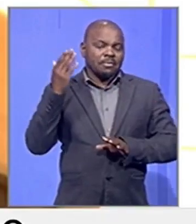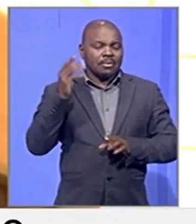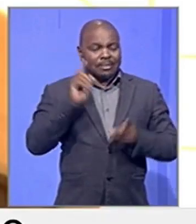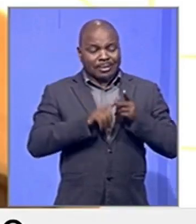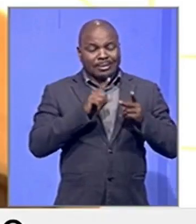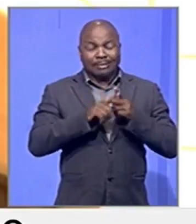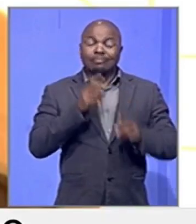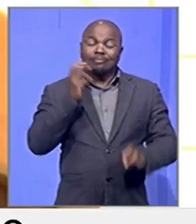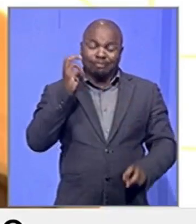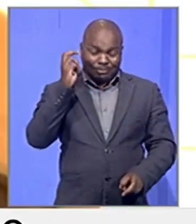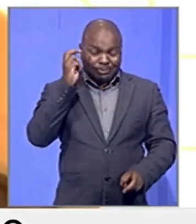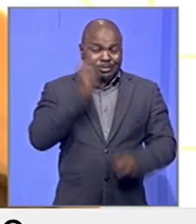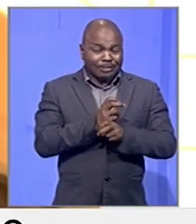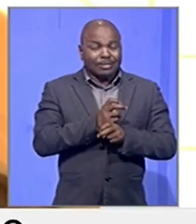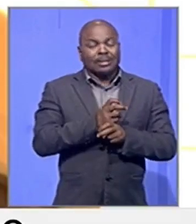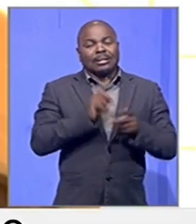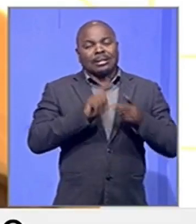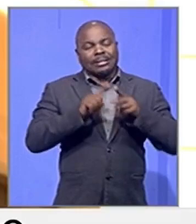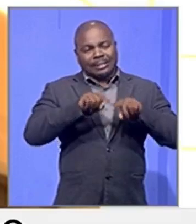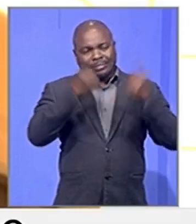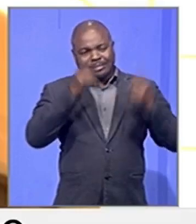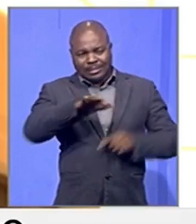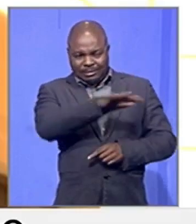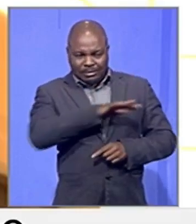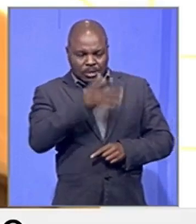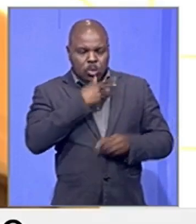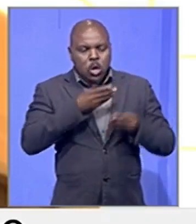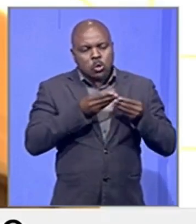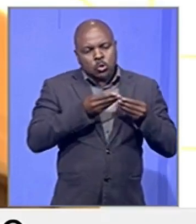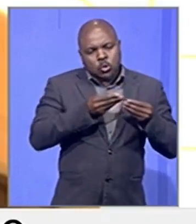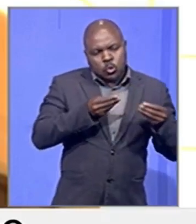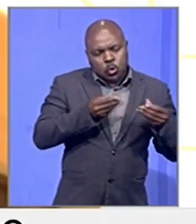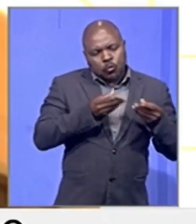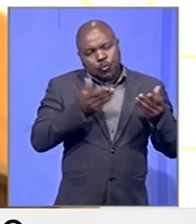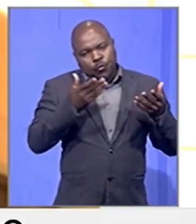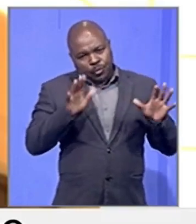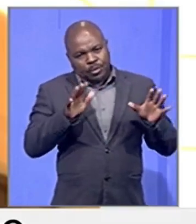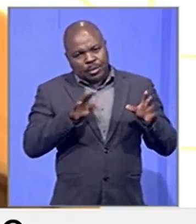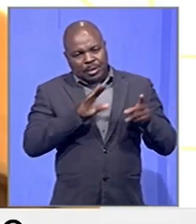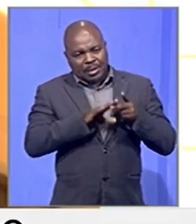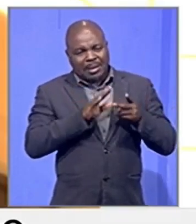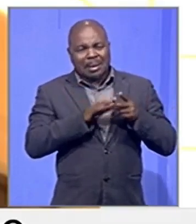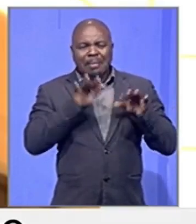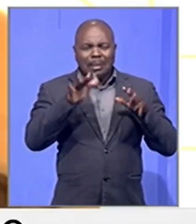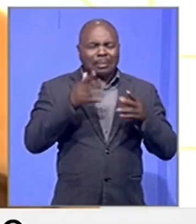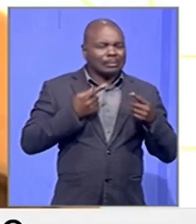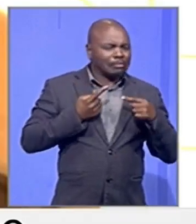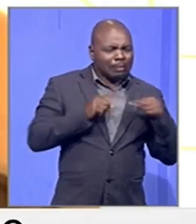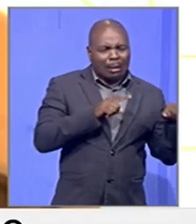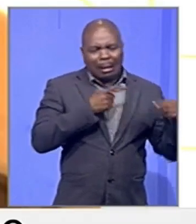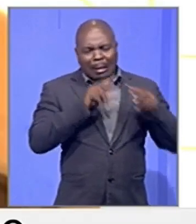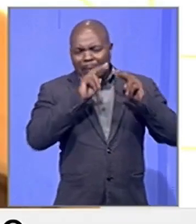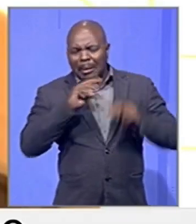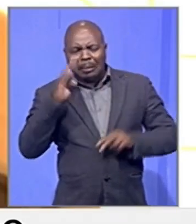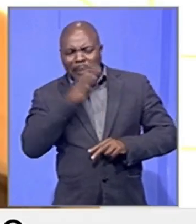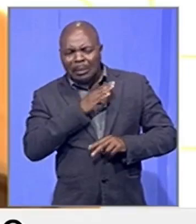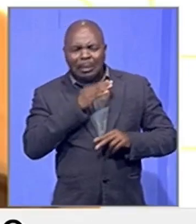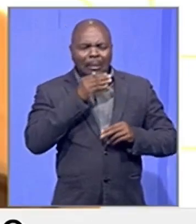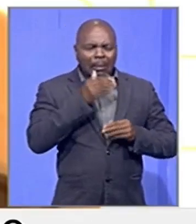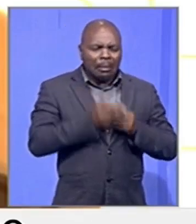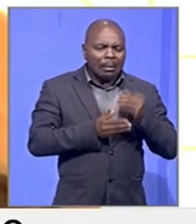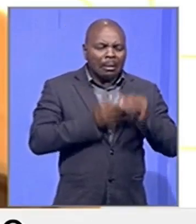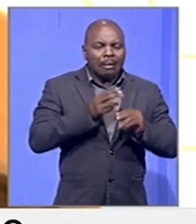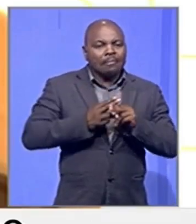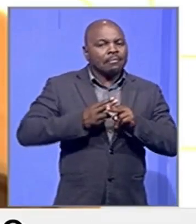very difficult and different circumstances, where people struggled to find peace, but